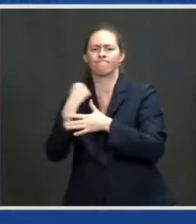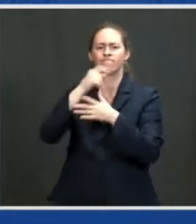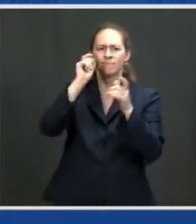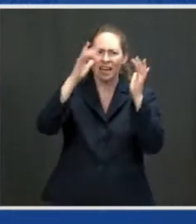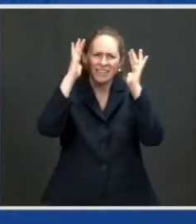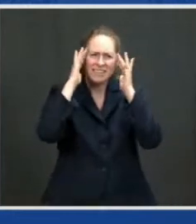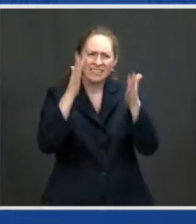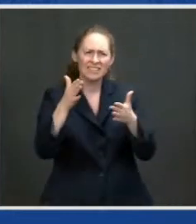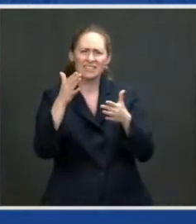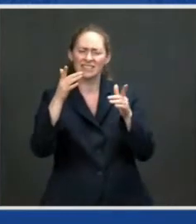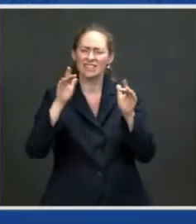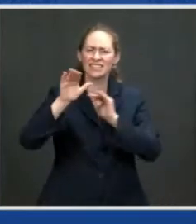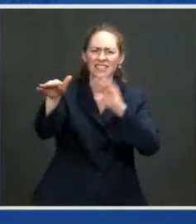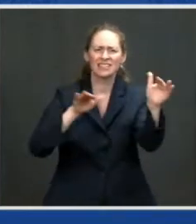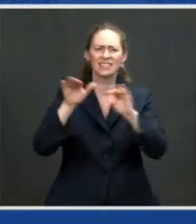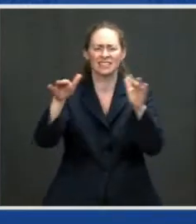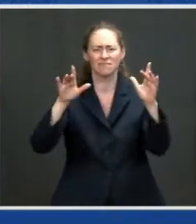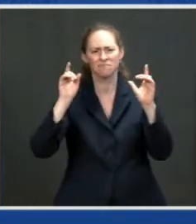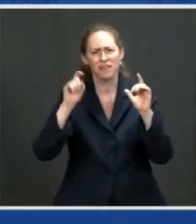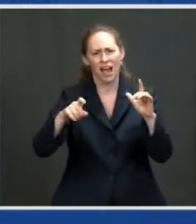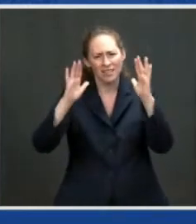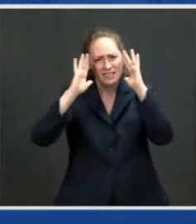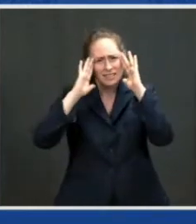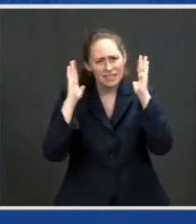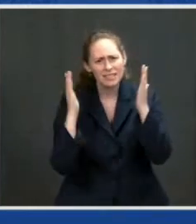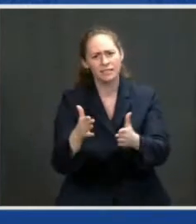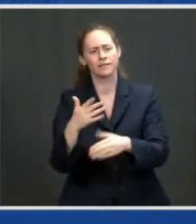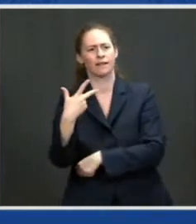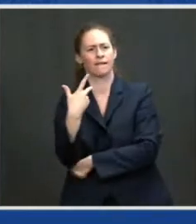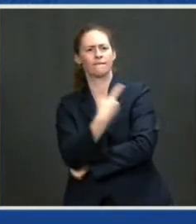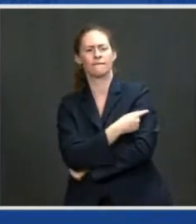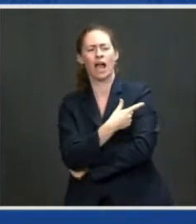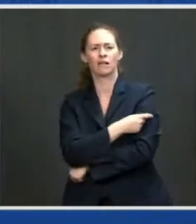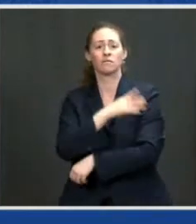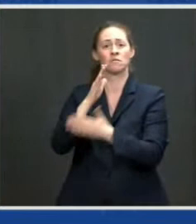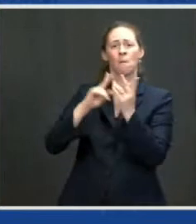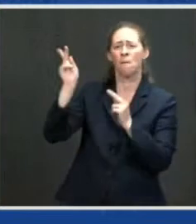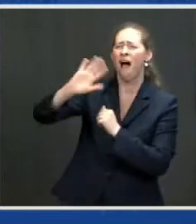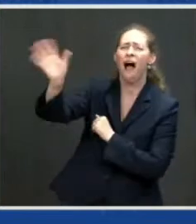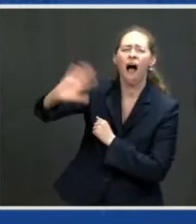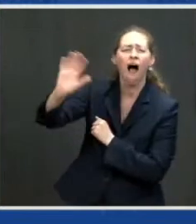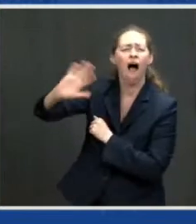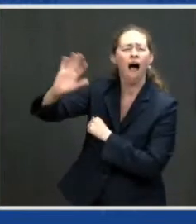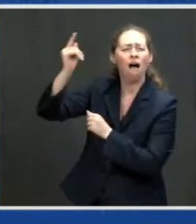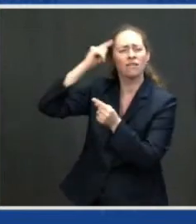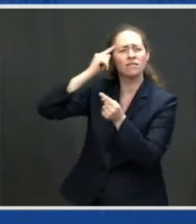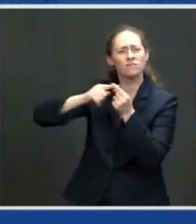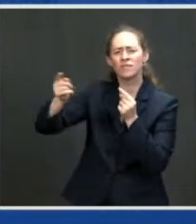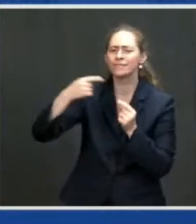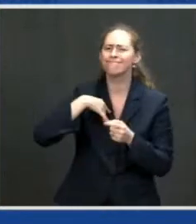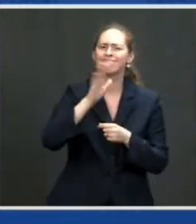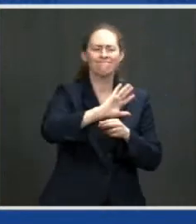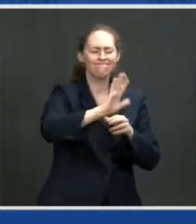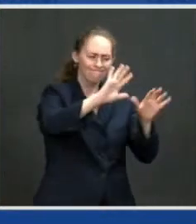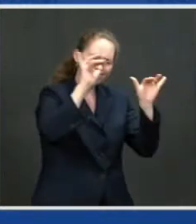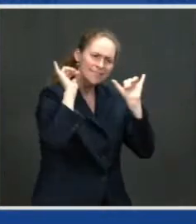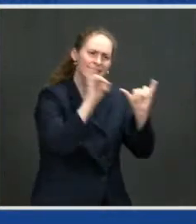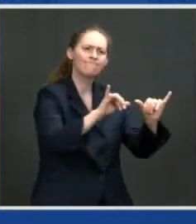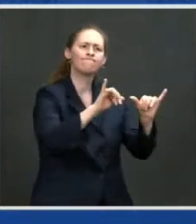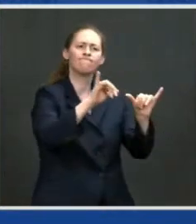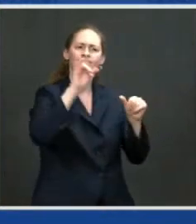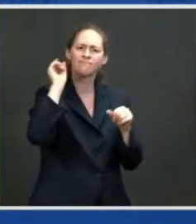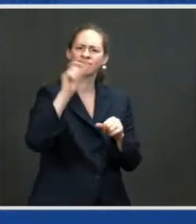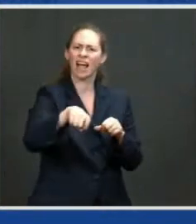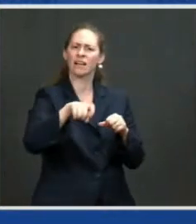just focusing on the vaccine. It goes back to what we all talk about. You've got to fix the